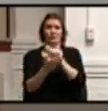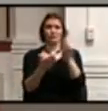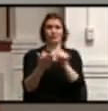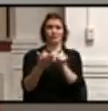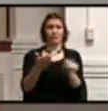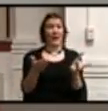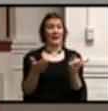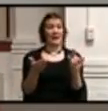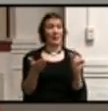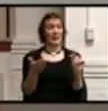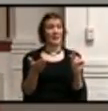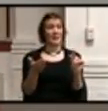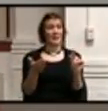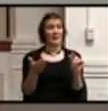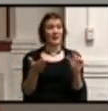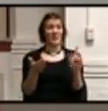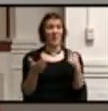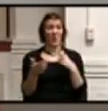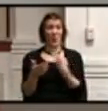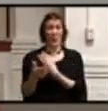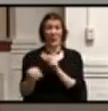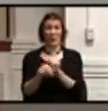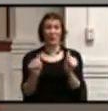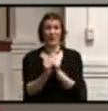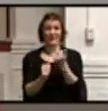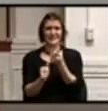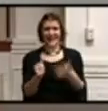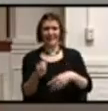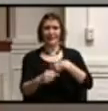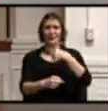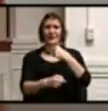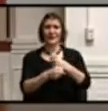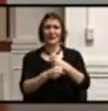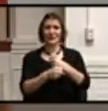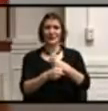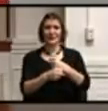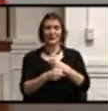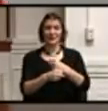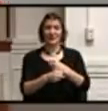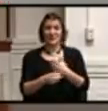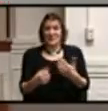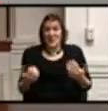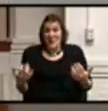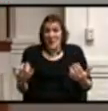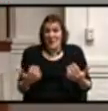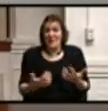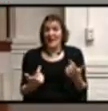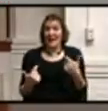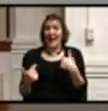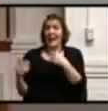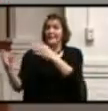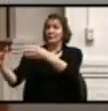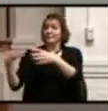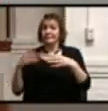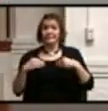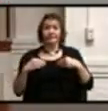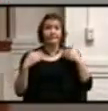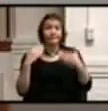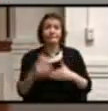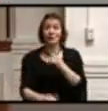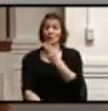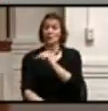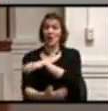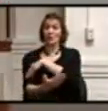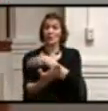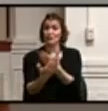but we have been doing it for several years, and John had been doing it. So I think when he arrived,